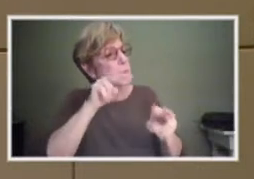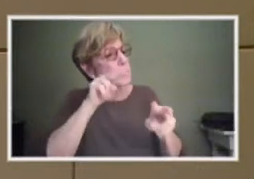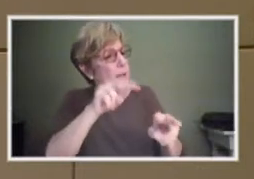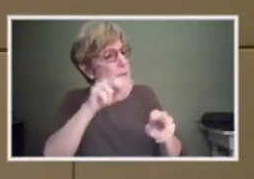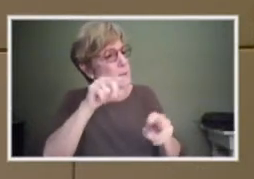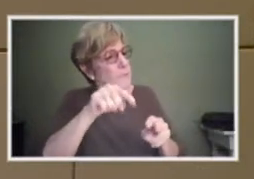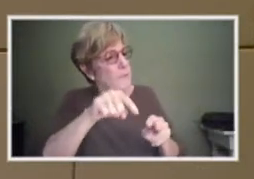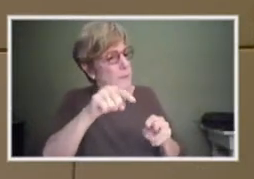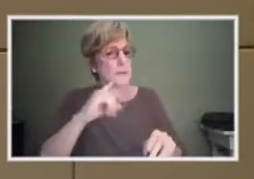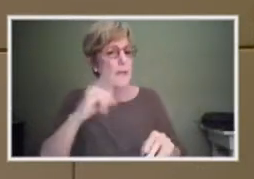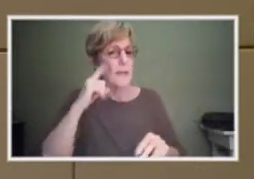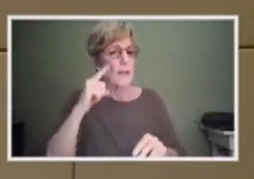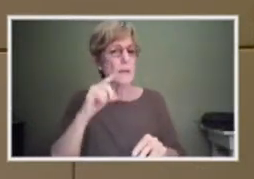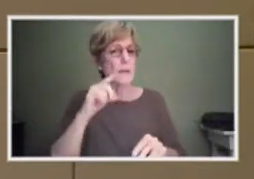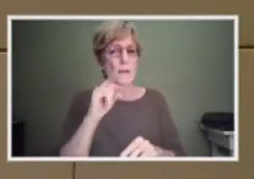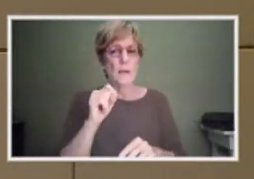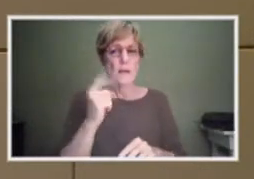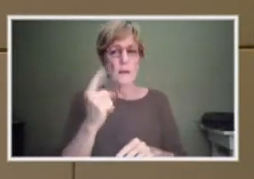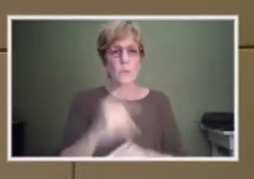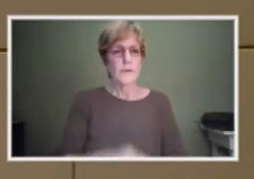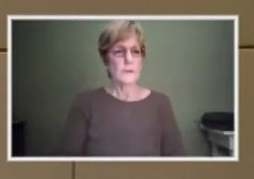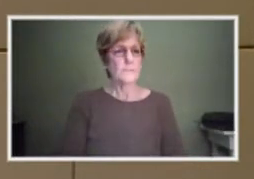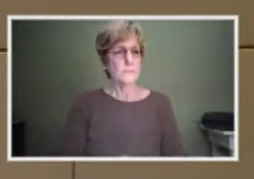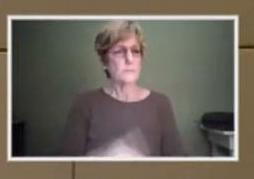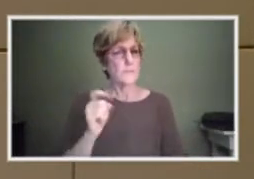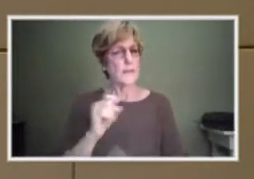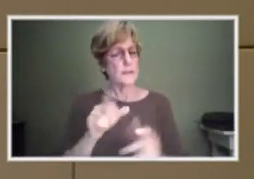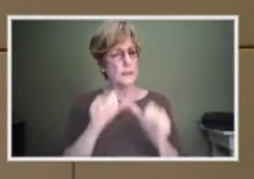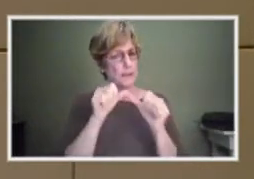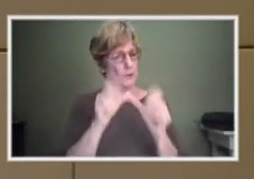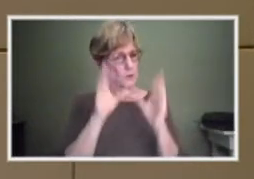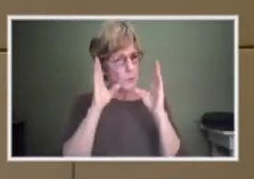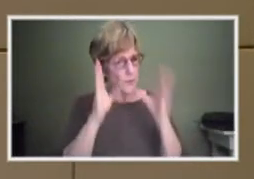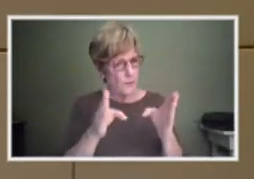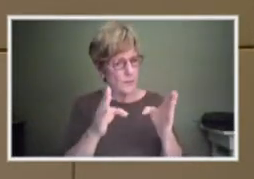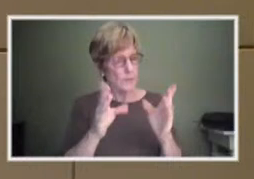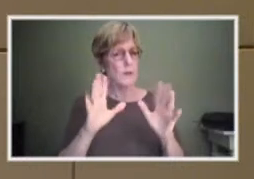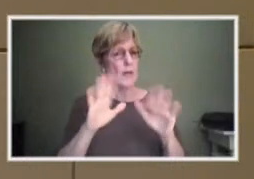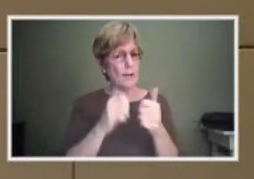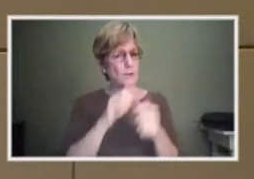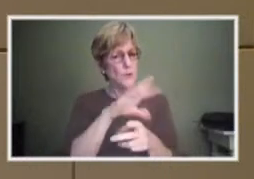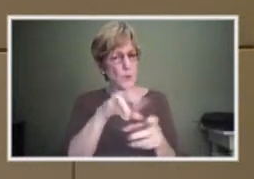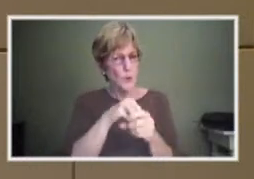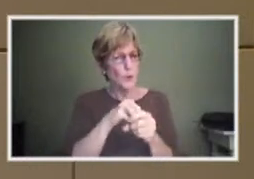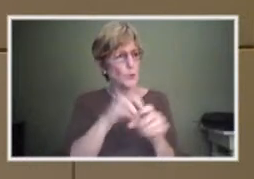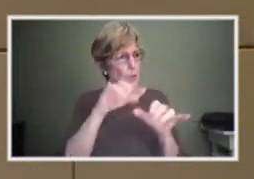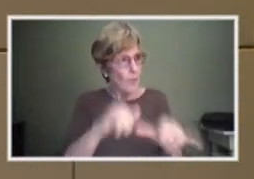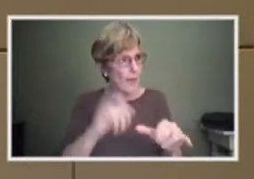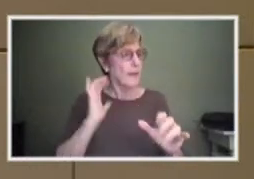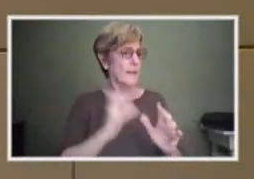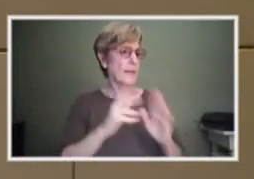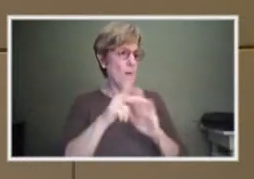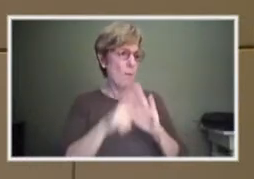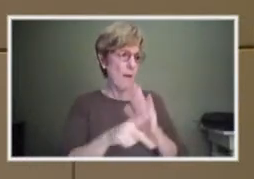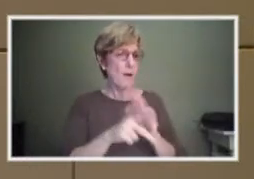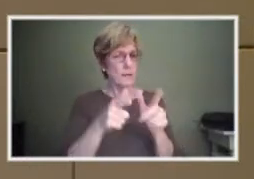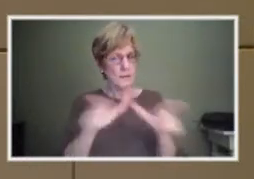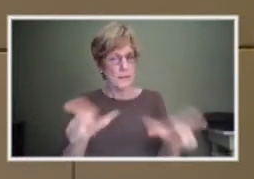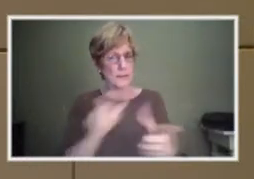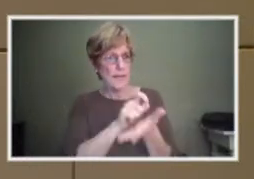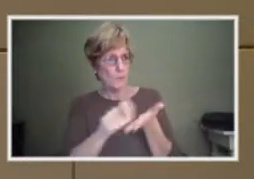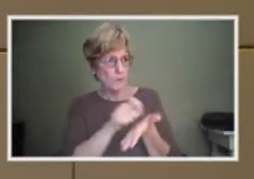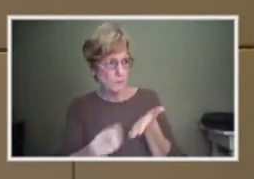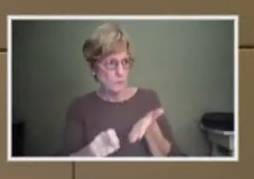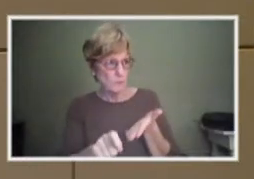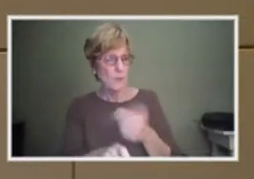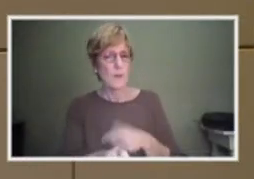it's something that we should continue to think about, figure out how to include that in our policy language. I often, when